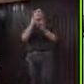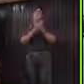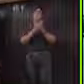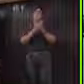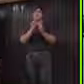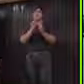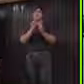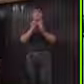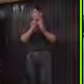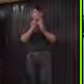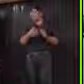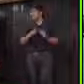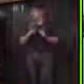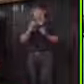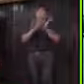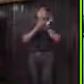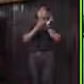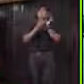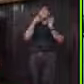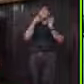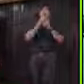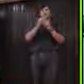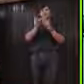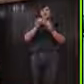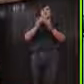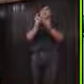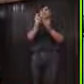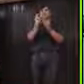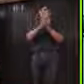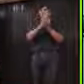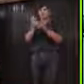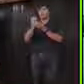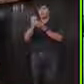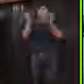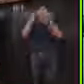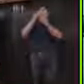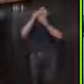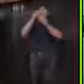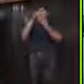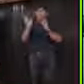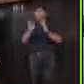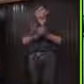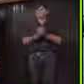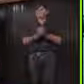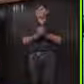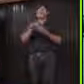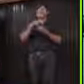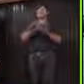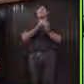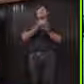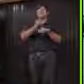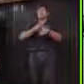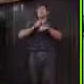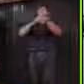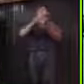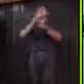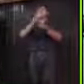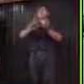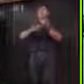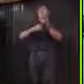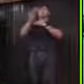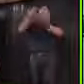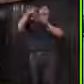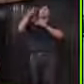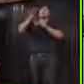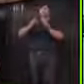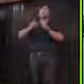you could take that second part, maybe not in this context, but also more generally, because we tend to sometimes condemn historical figures for